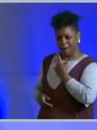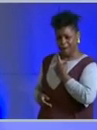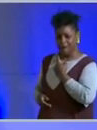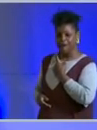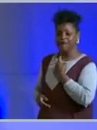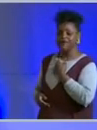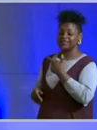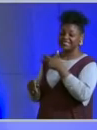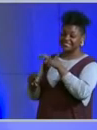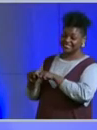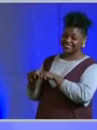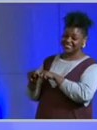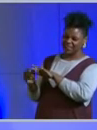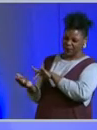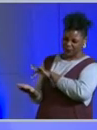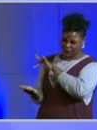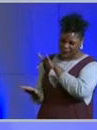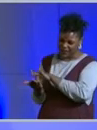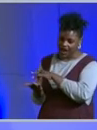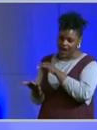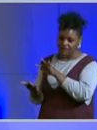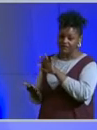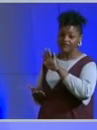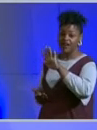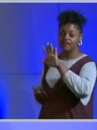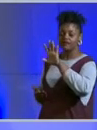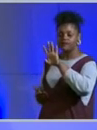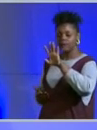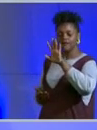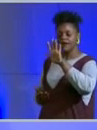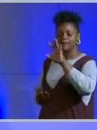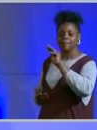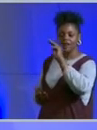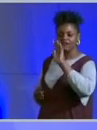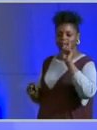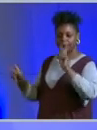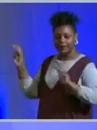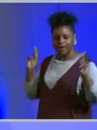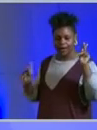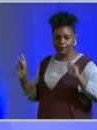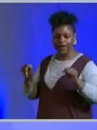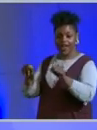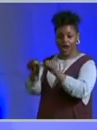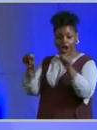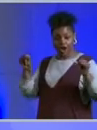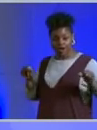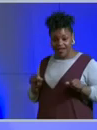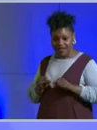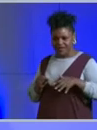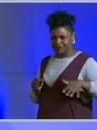is about a 5 million person metropolis.